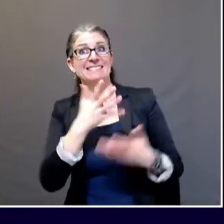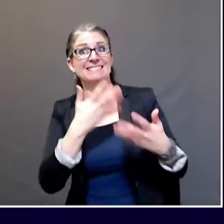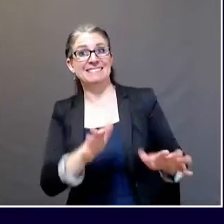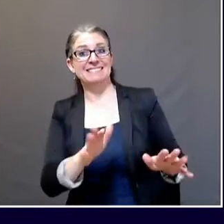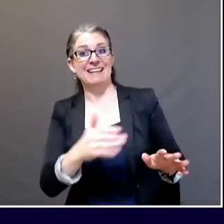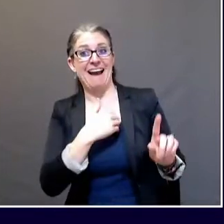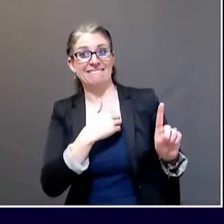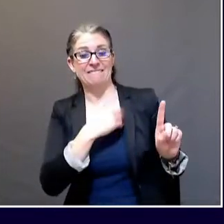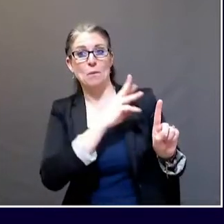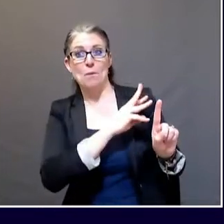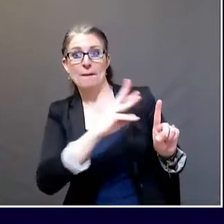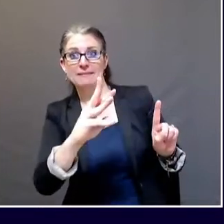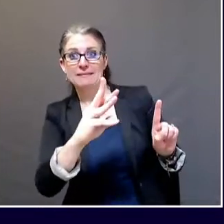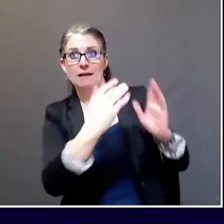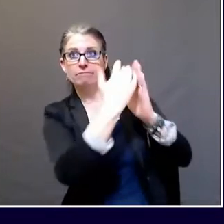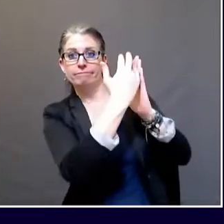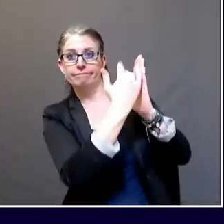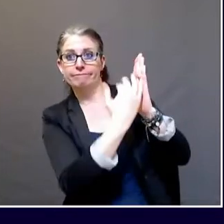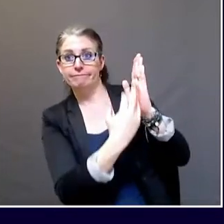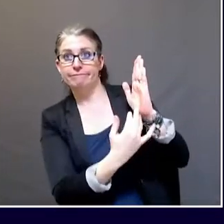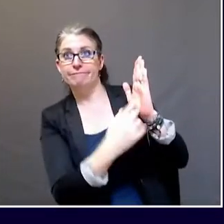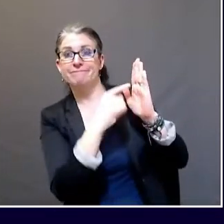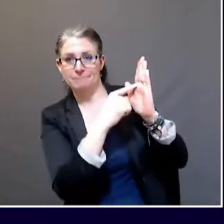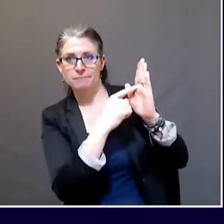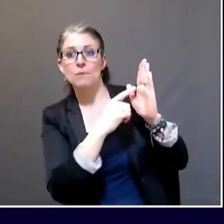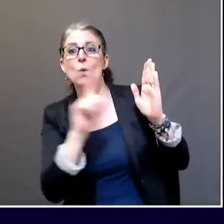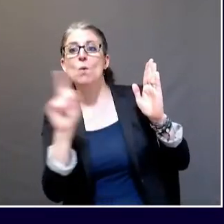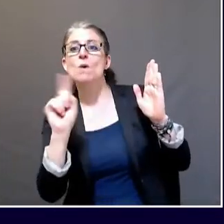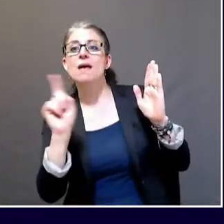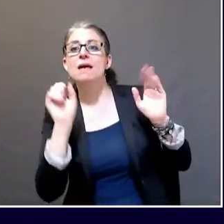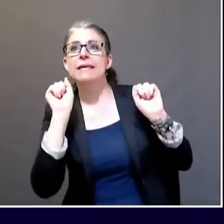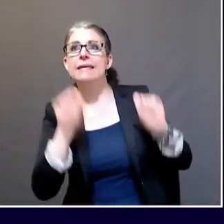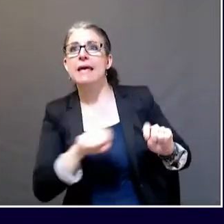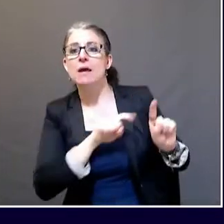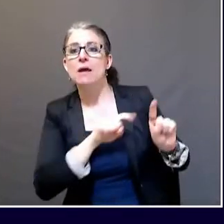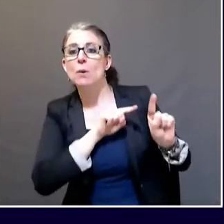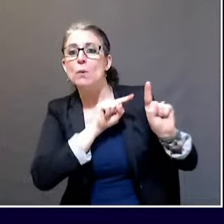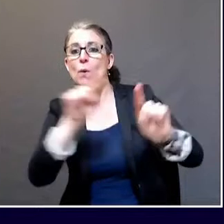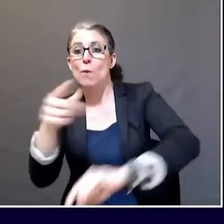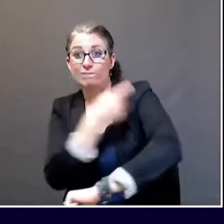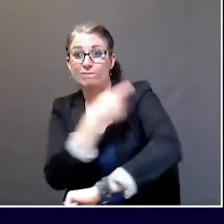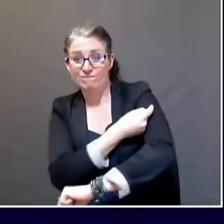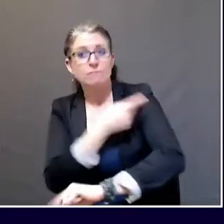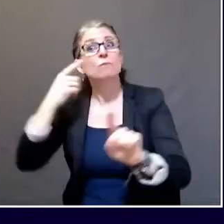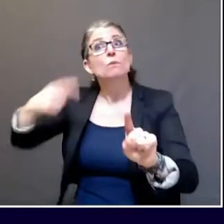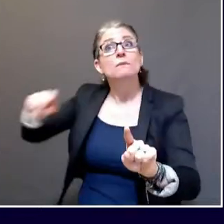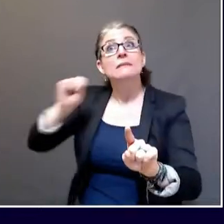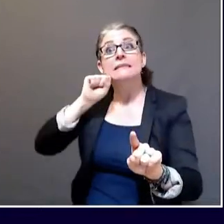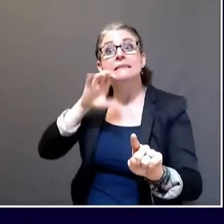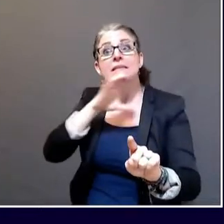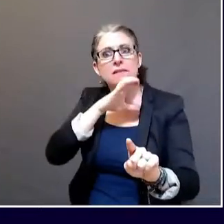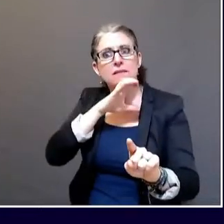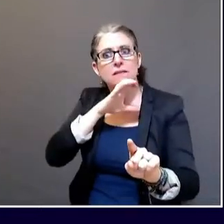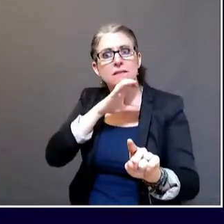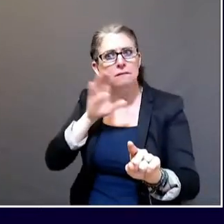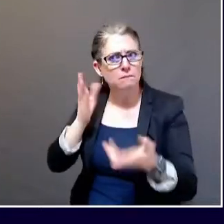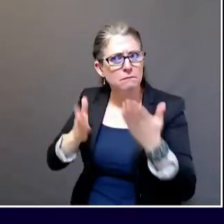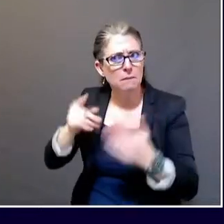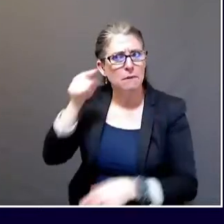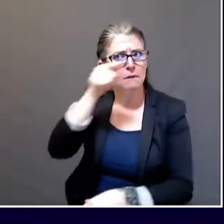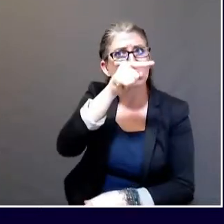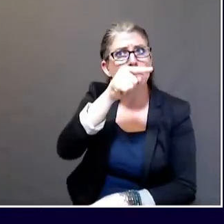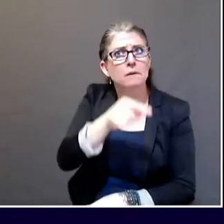sites for older individuals who might get the vaccine through phase 1B. And I was wondering if you could talk a bit about how those sites were